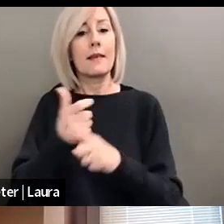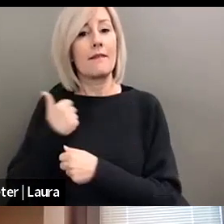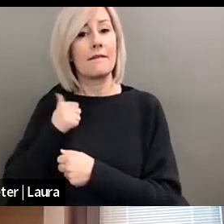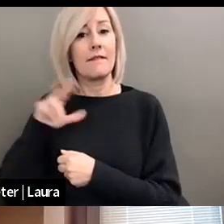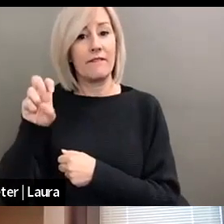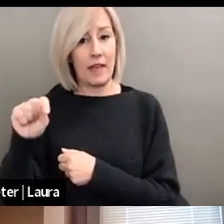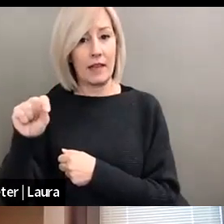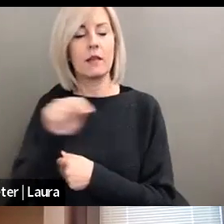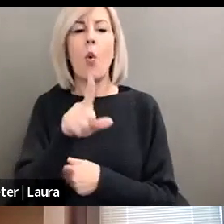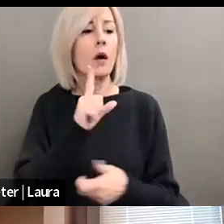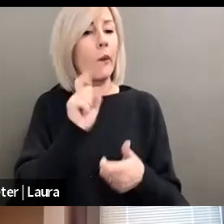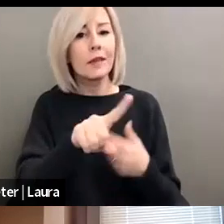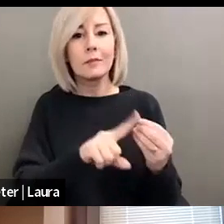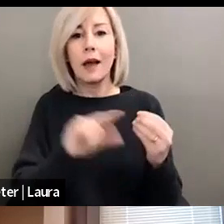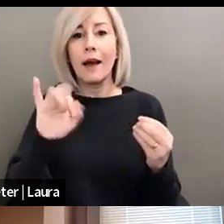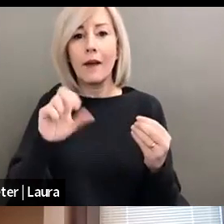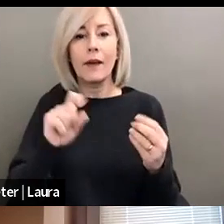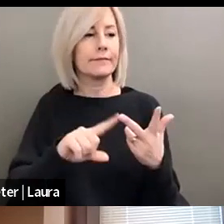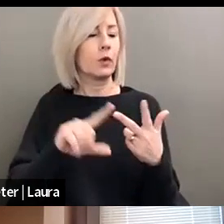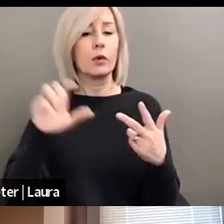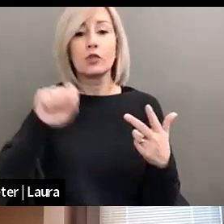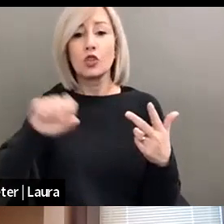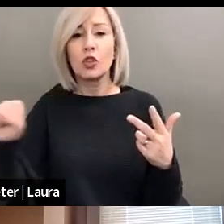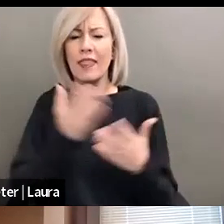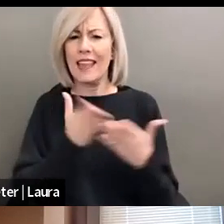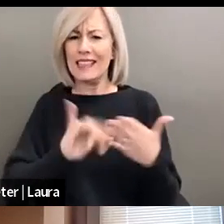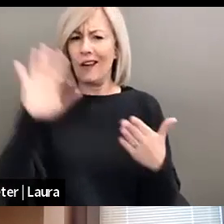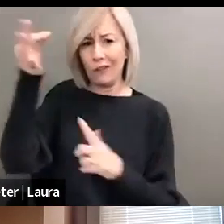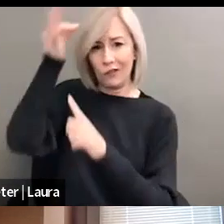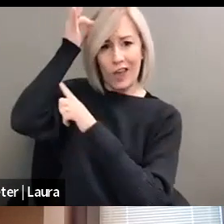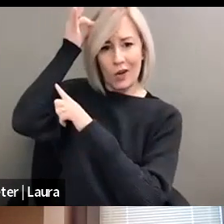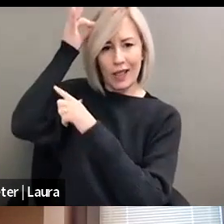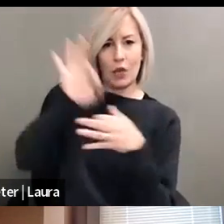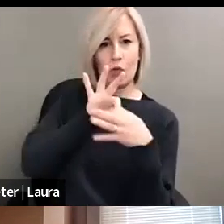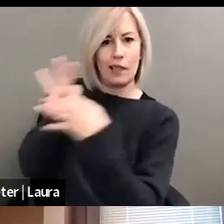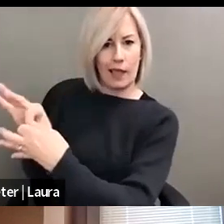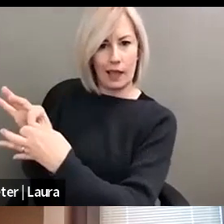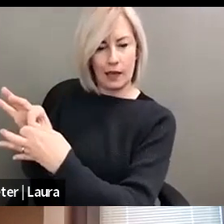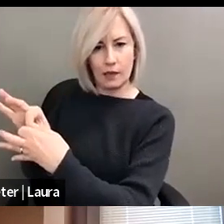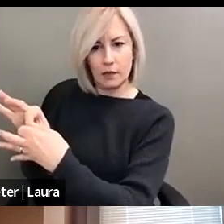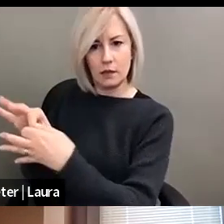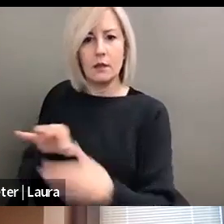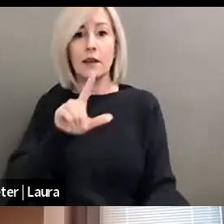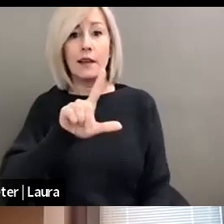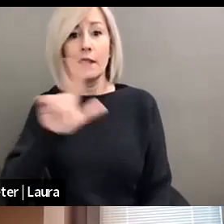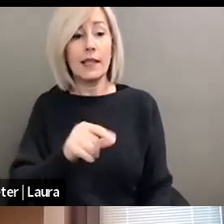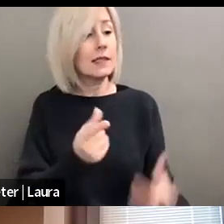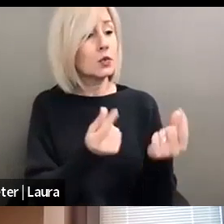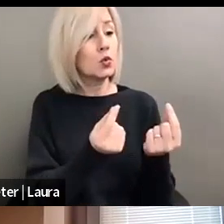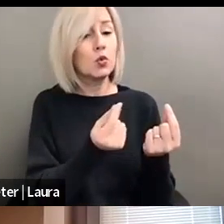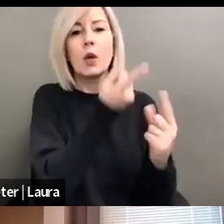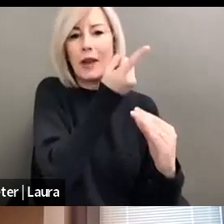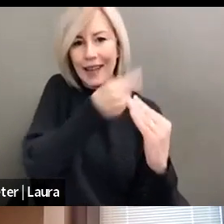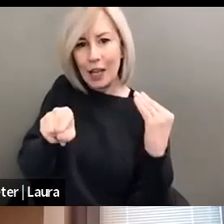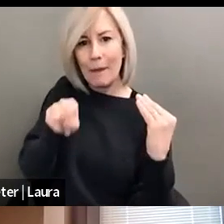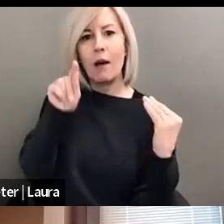question about the IRS or about Social Security or things that are federally related issues, Liz would then email me, as